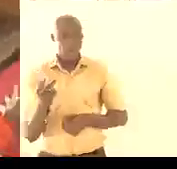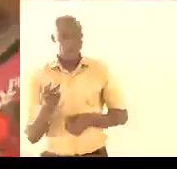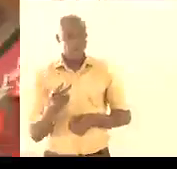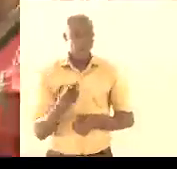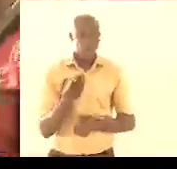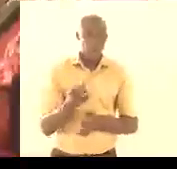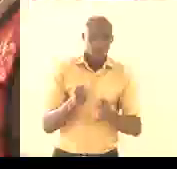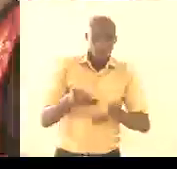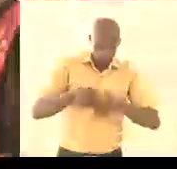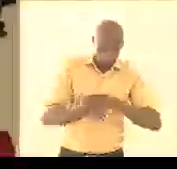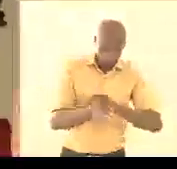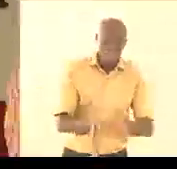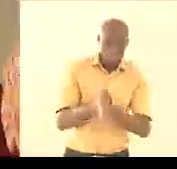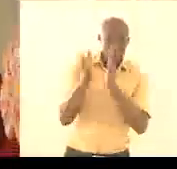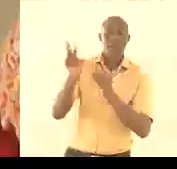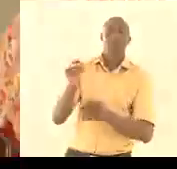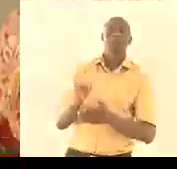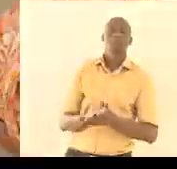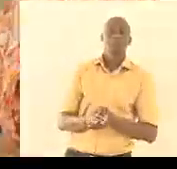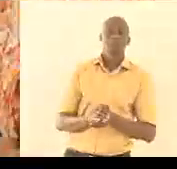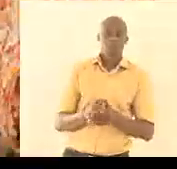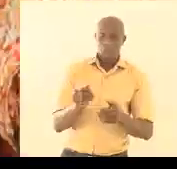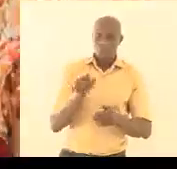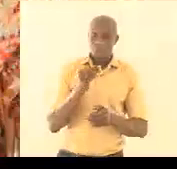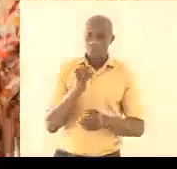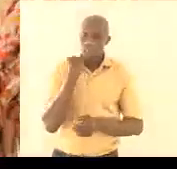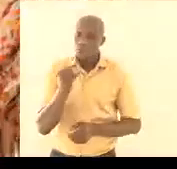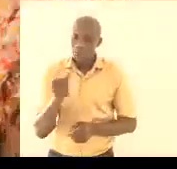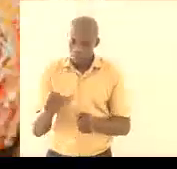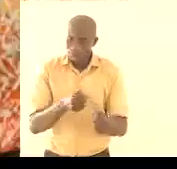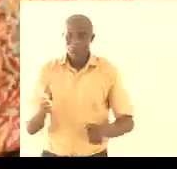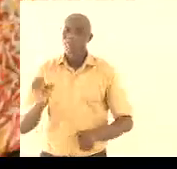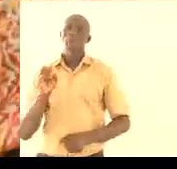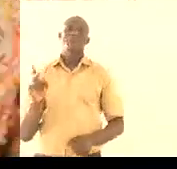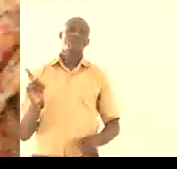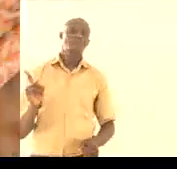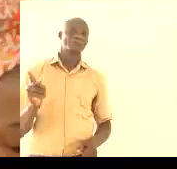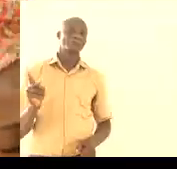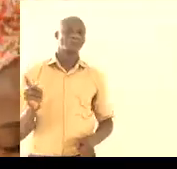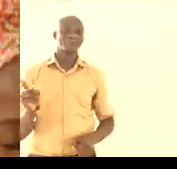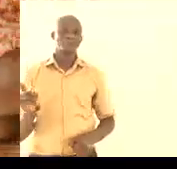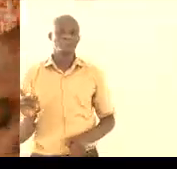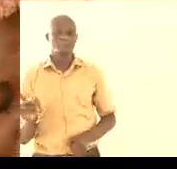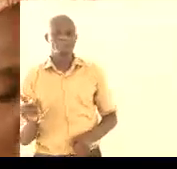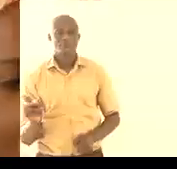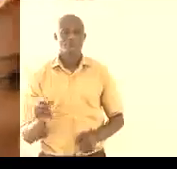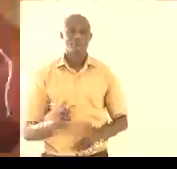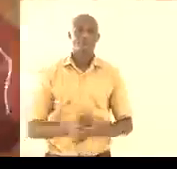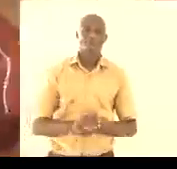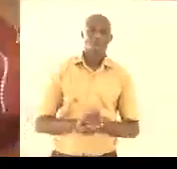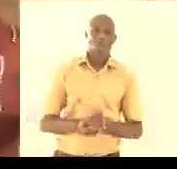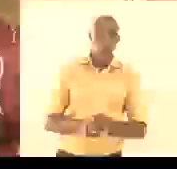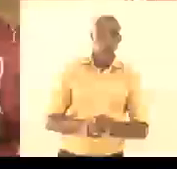when people are entering? Just ask them, is everything okay? Are you sure everything is okay?